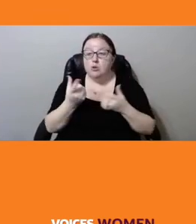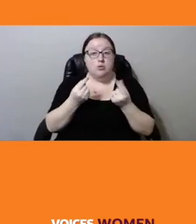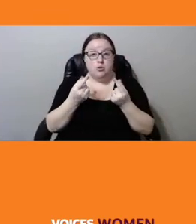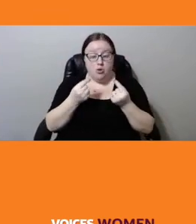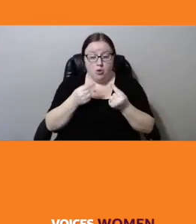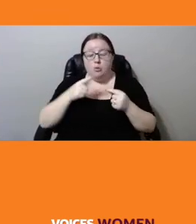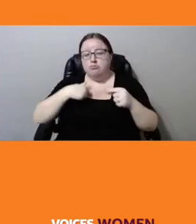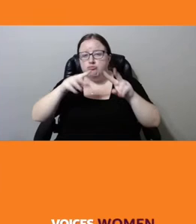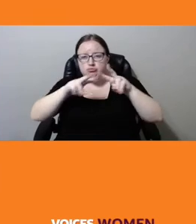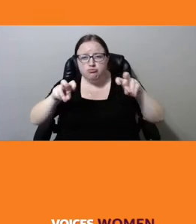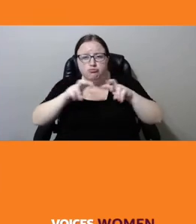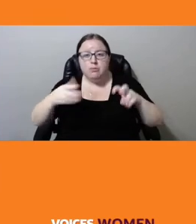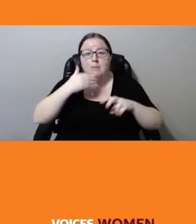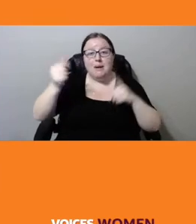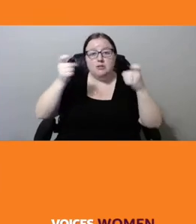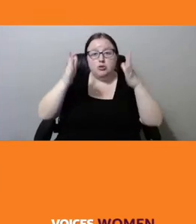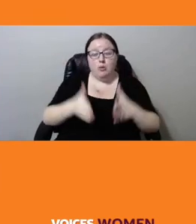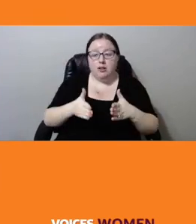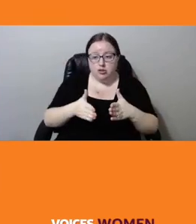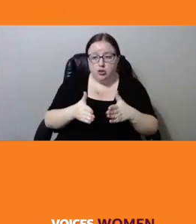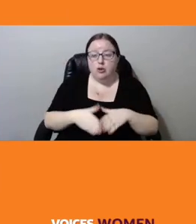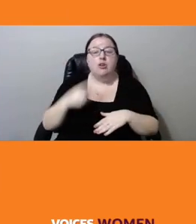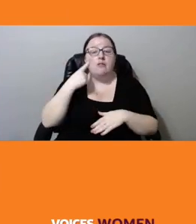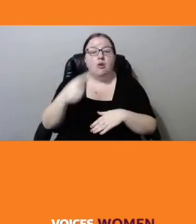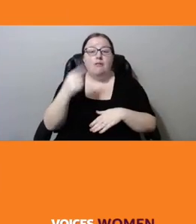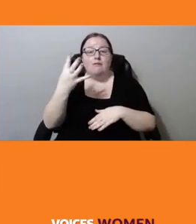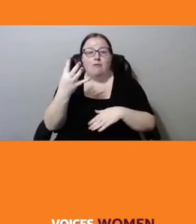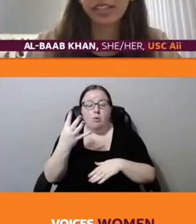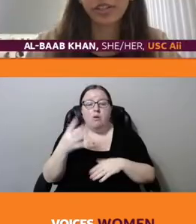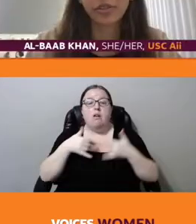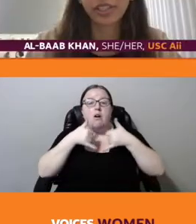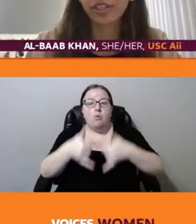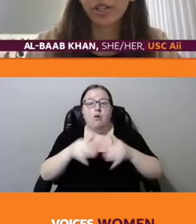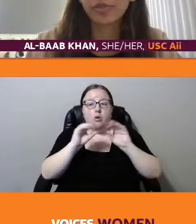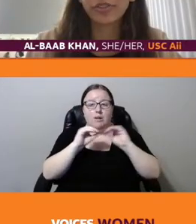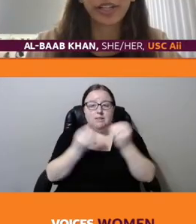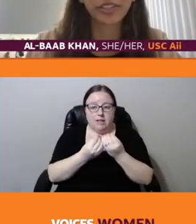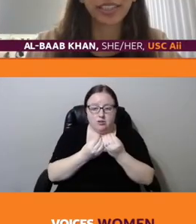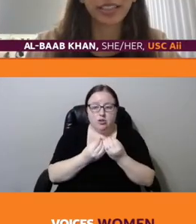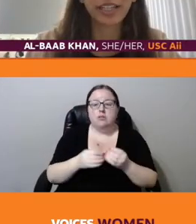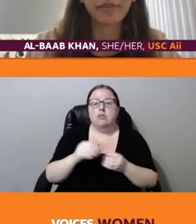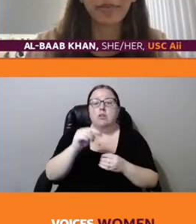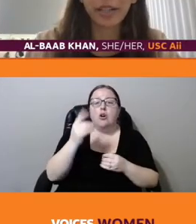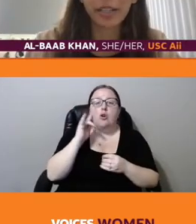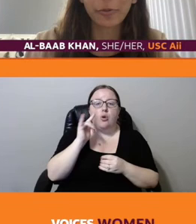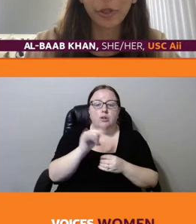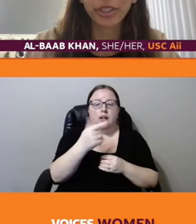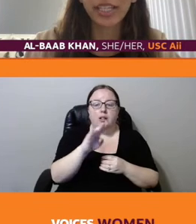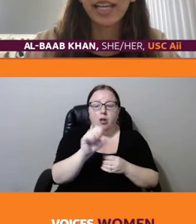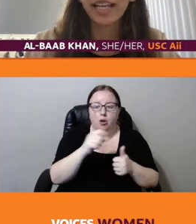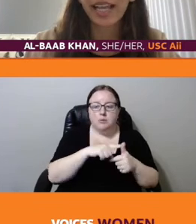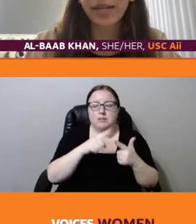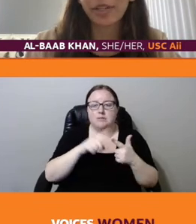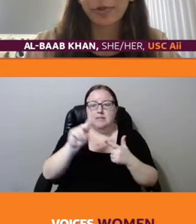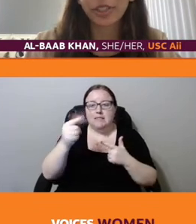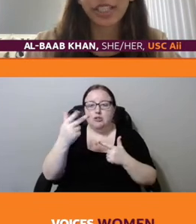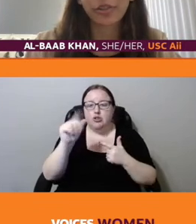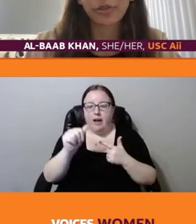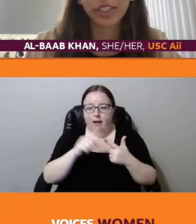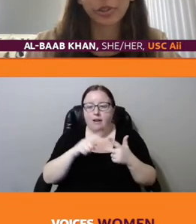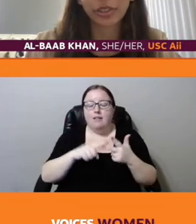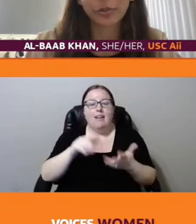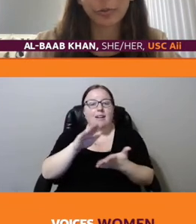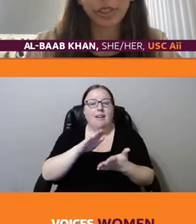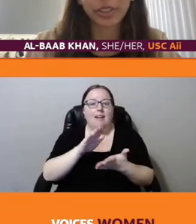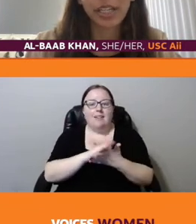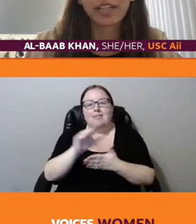we assessed the Best Director Award nominations across four award organizations: the Golden Globes, Directors Guild of America Awards, Academy Awards,